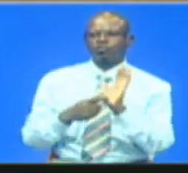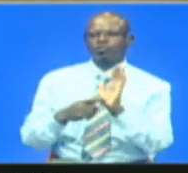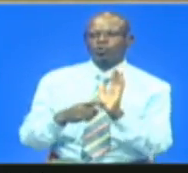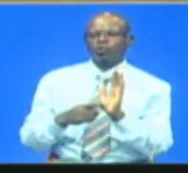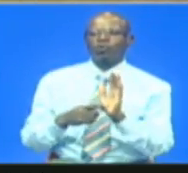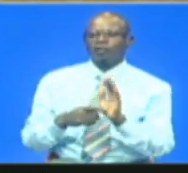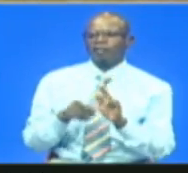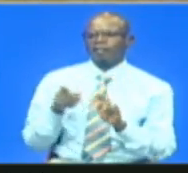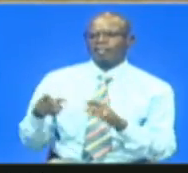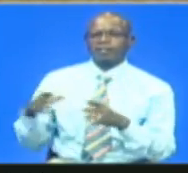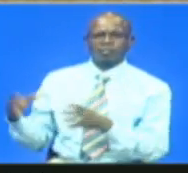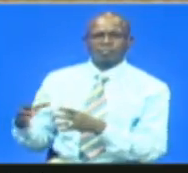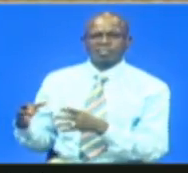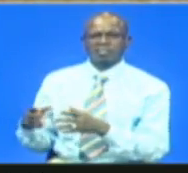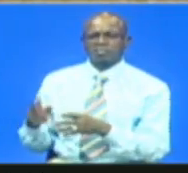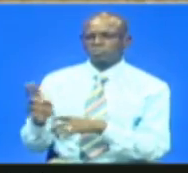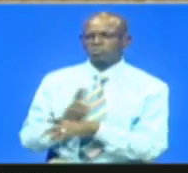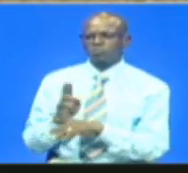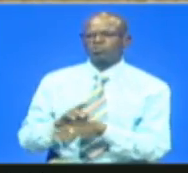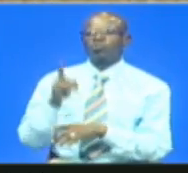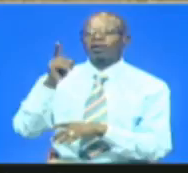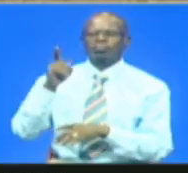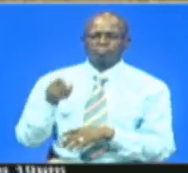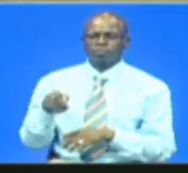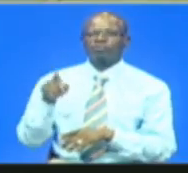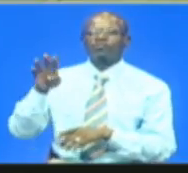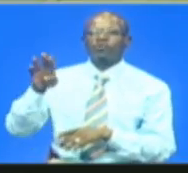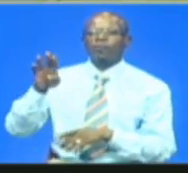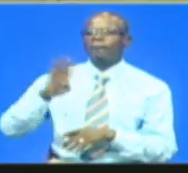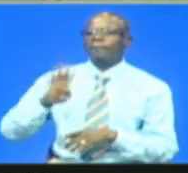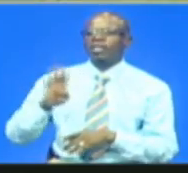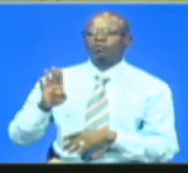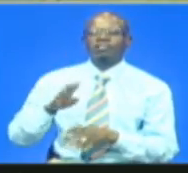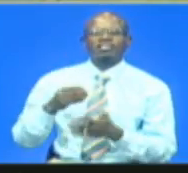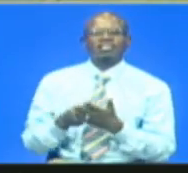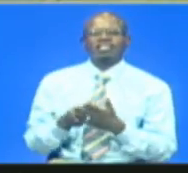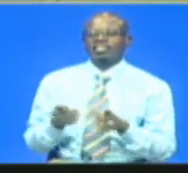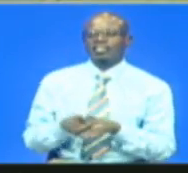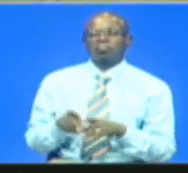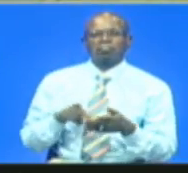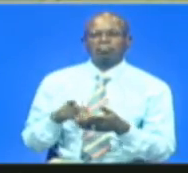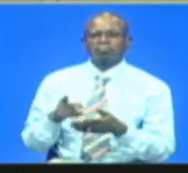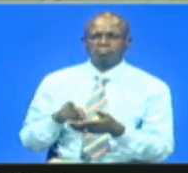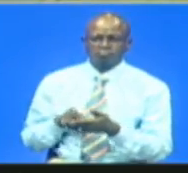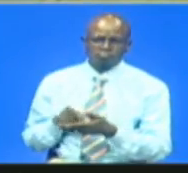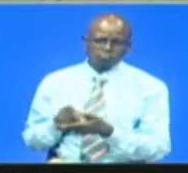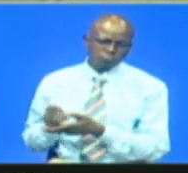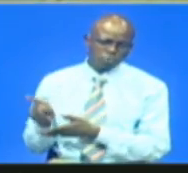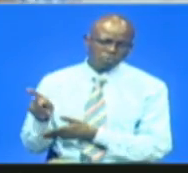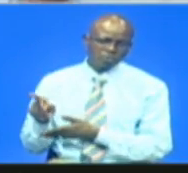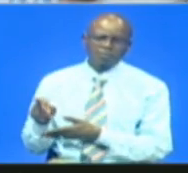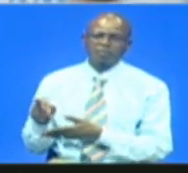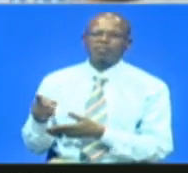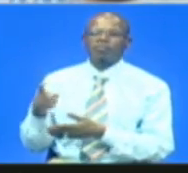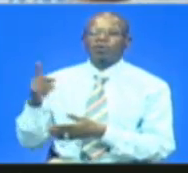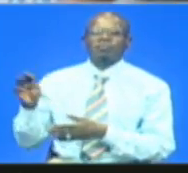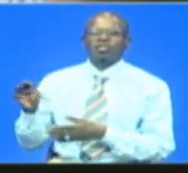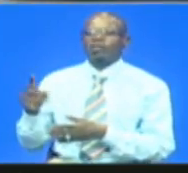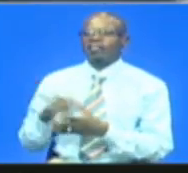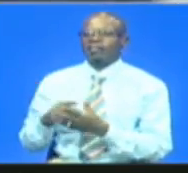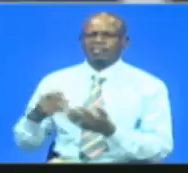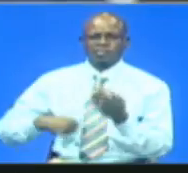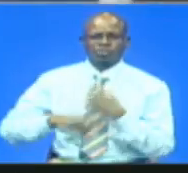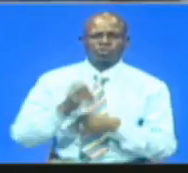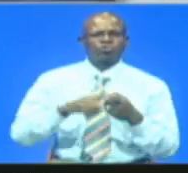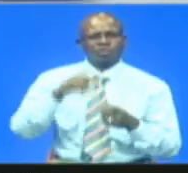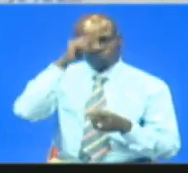1.4 million shillings to buy and import each of the container clinics and then sold them to the government at 10 million shillings each. The